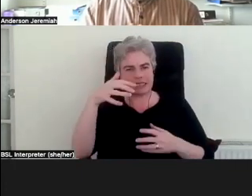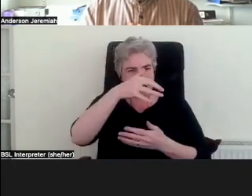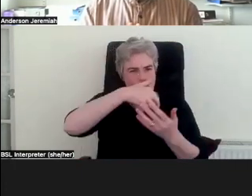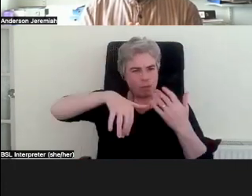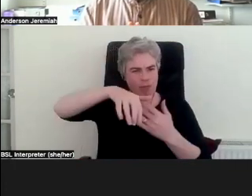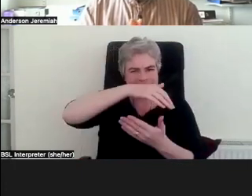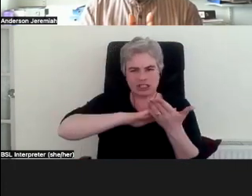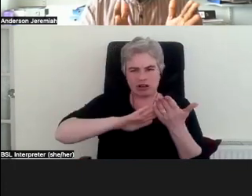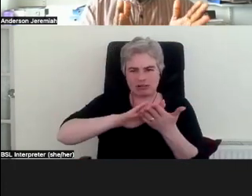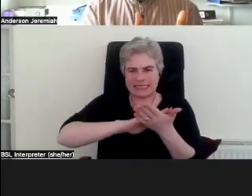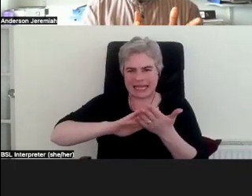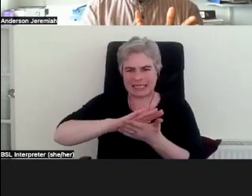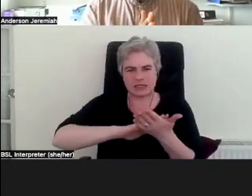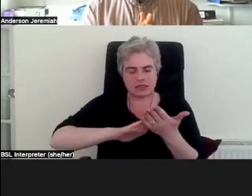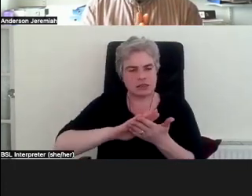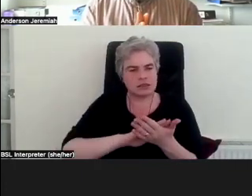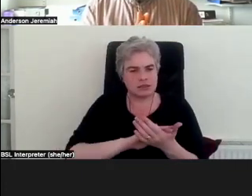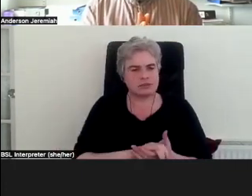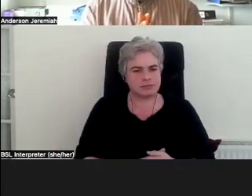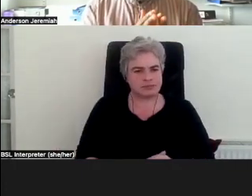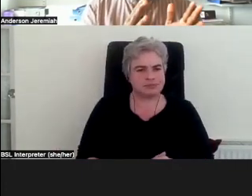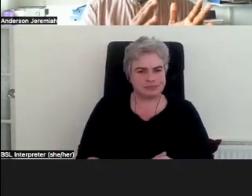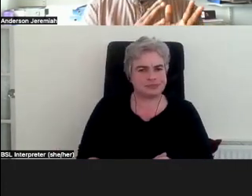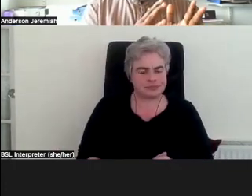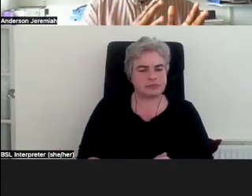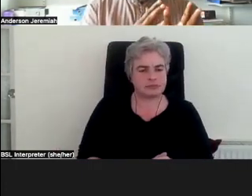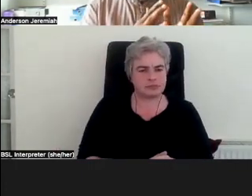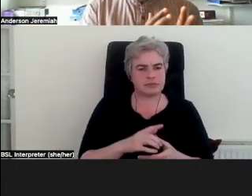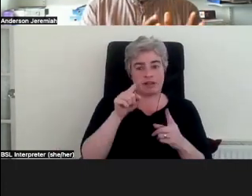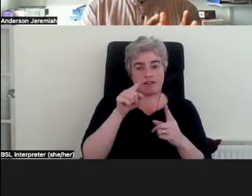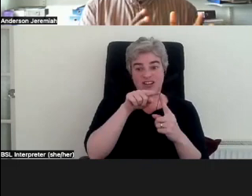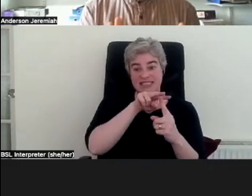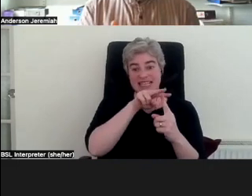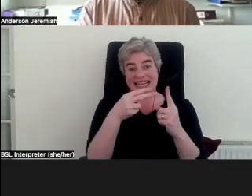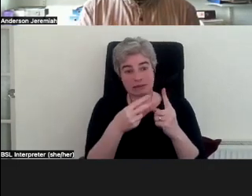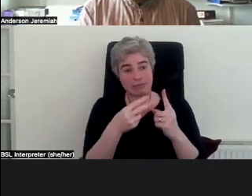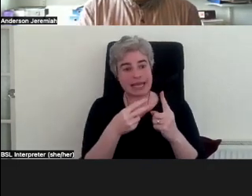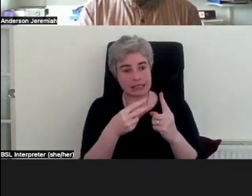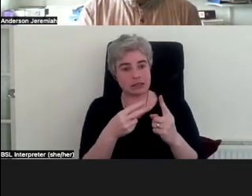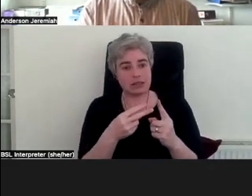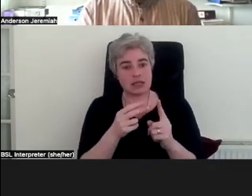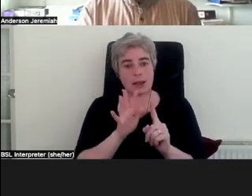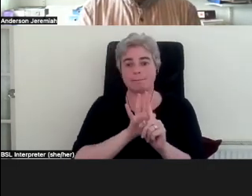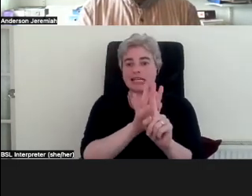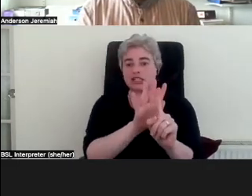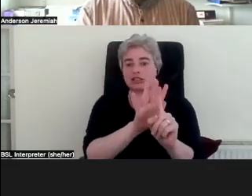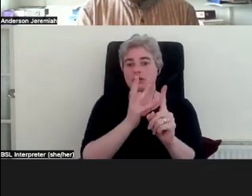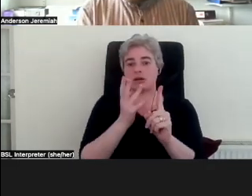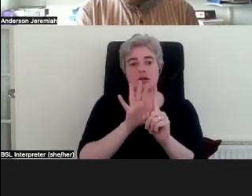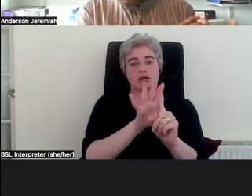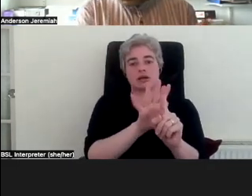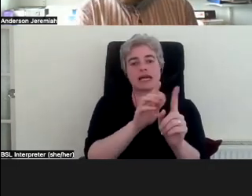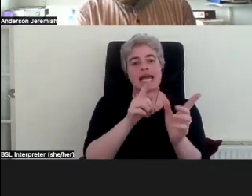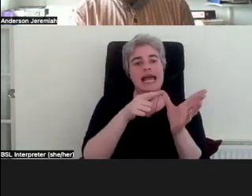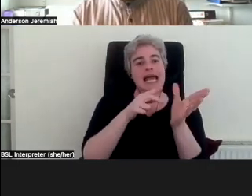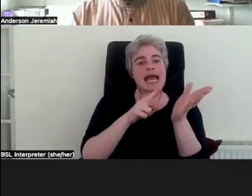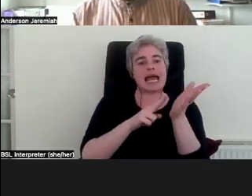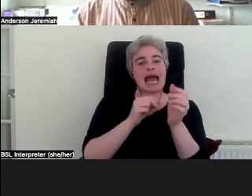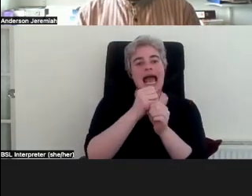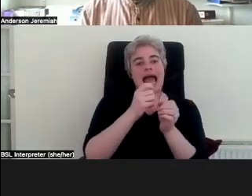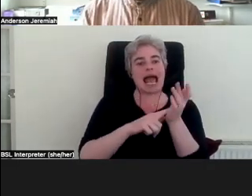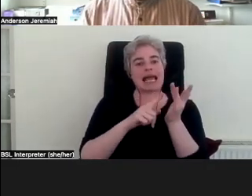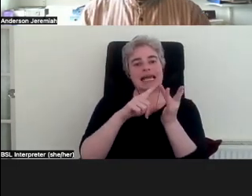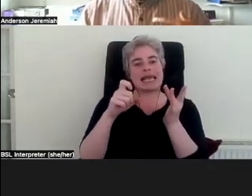context. So the first aspect is, of course, the missionary Anglicanism. And of course, when we look